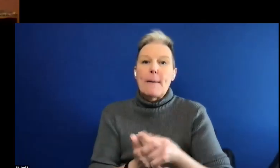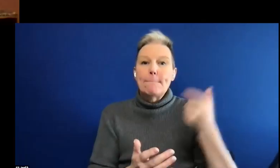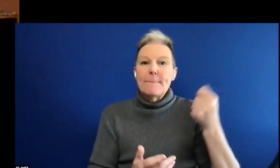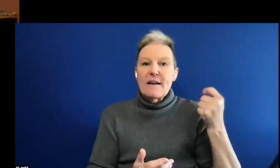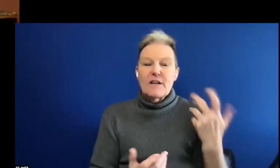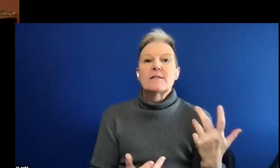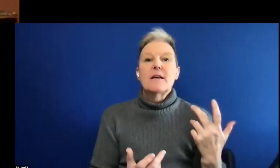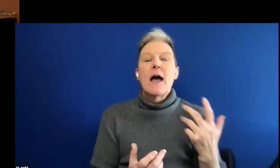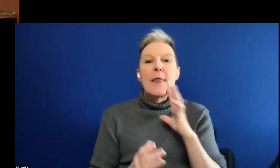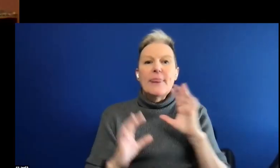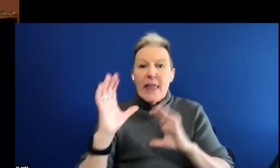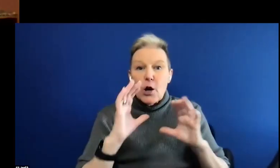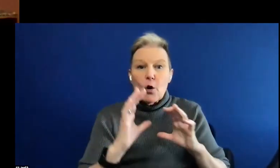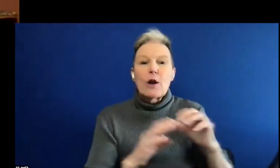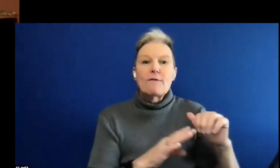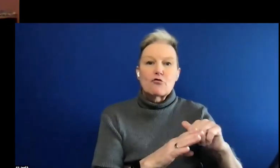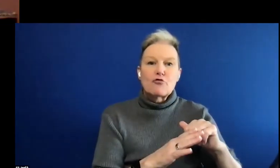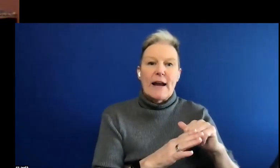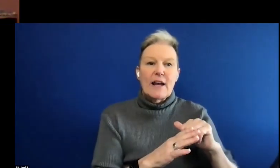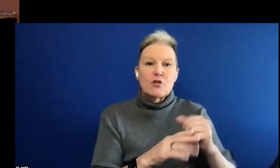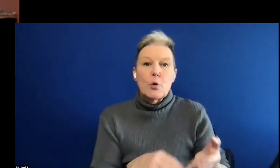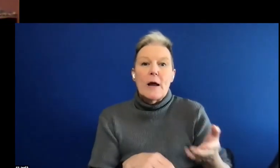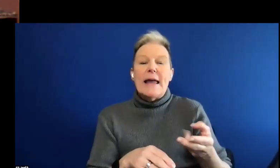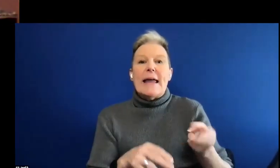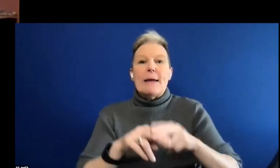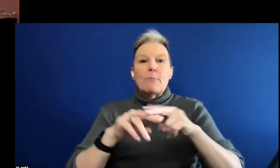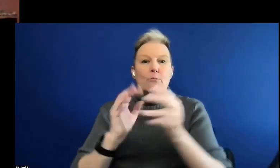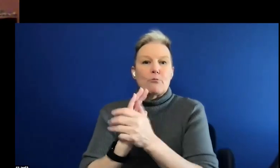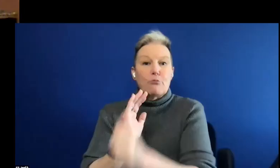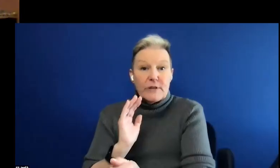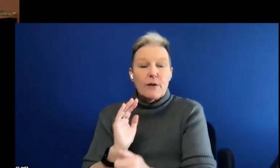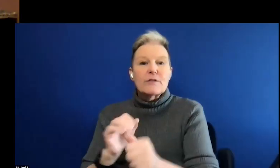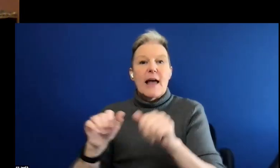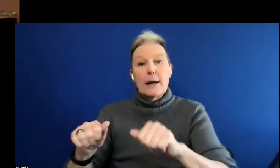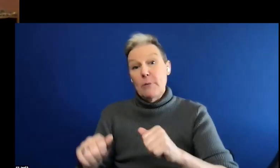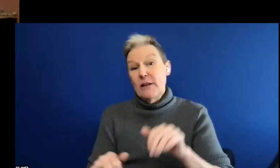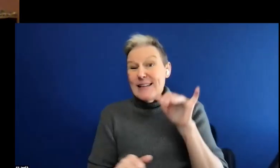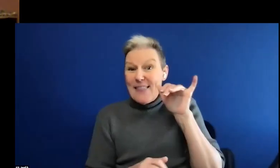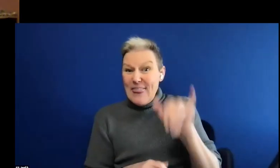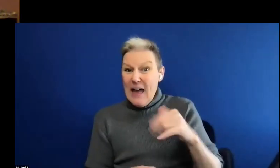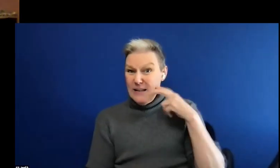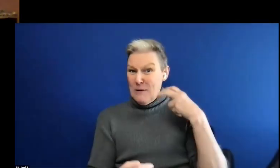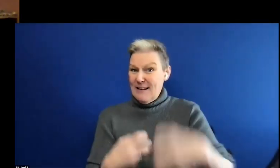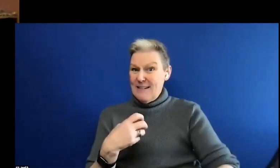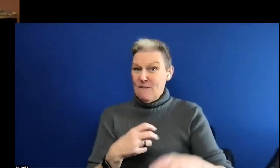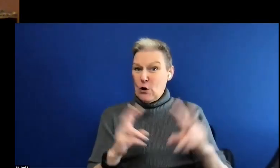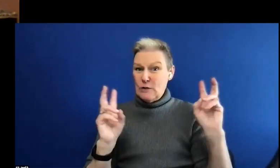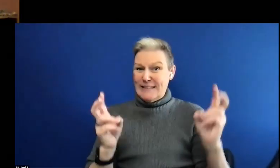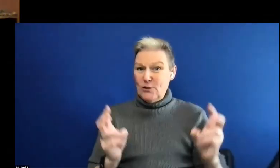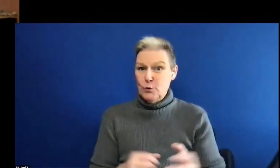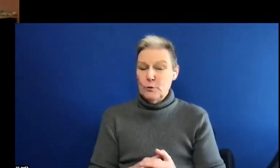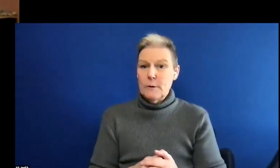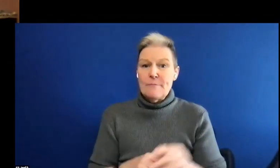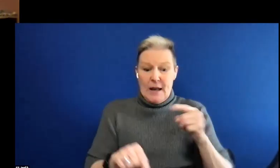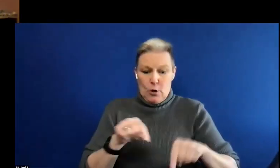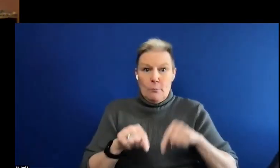seeking training to improve those skills and abilities. That has been a very difficult issue. I go back to the